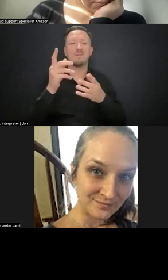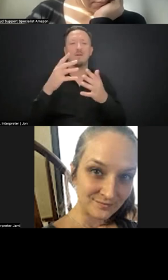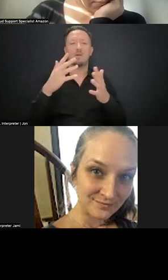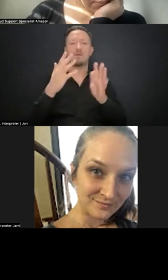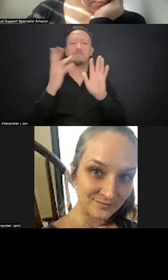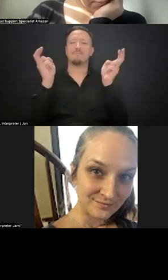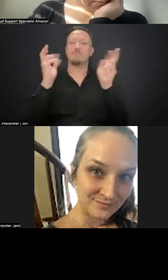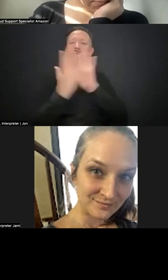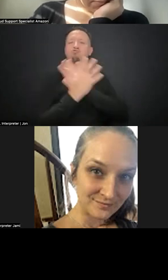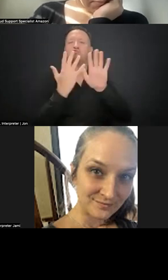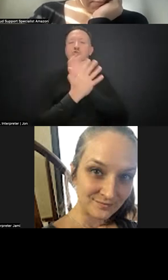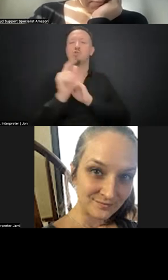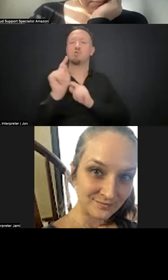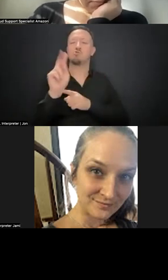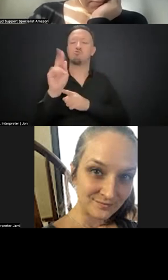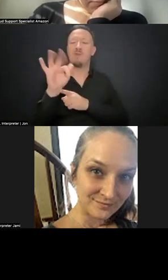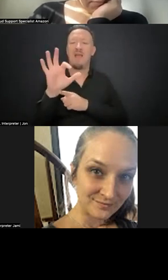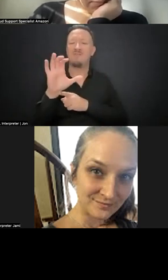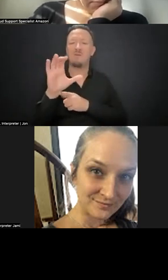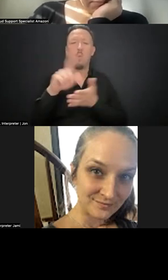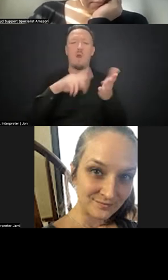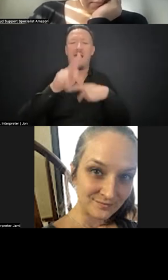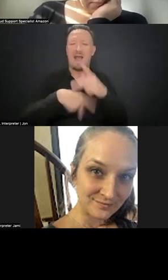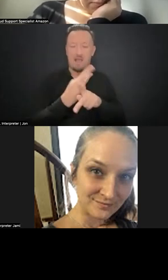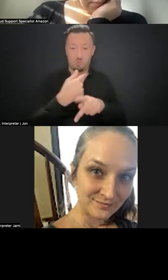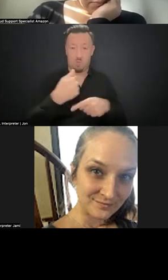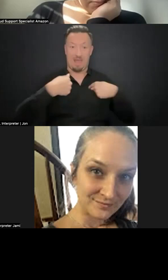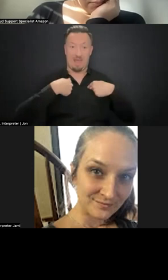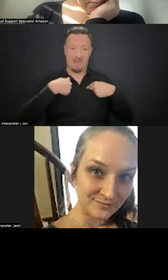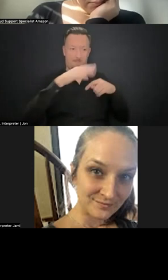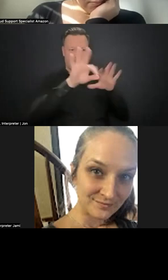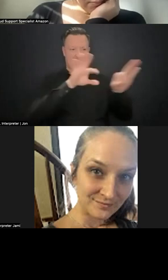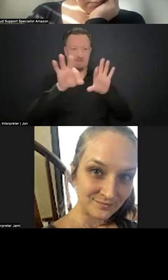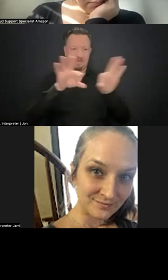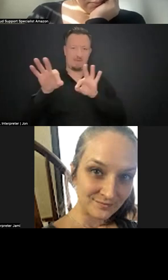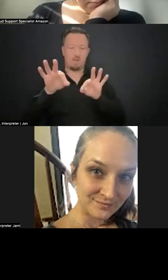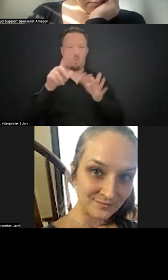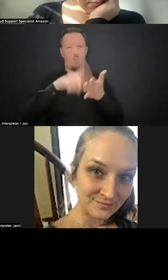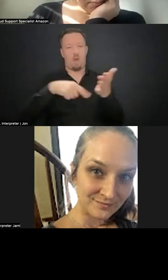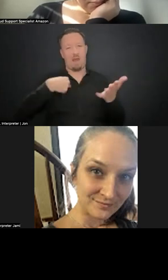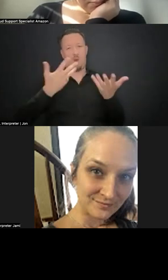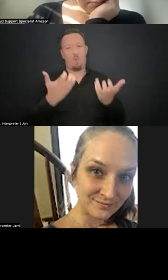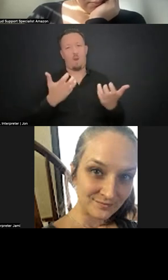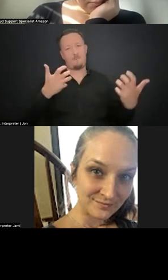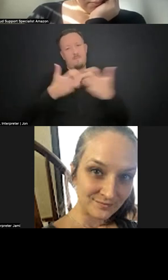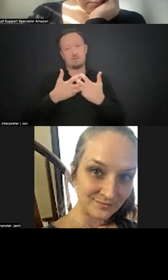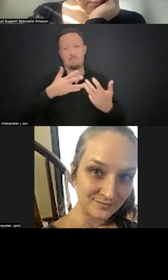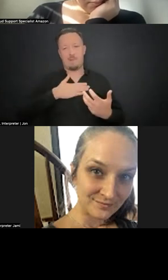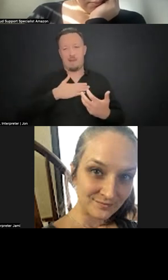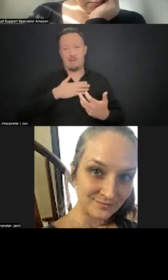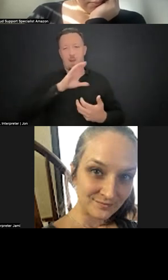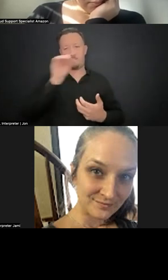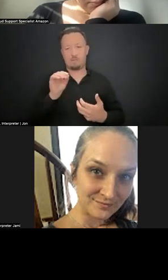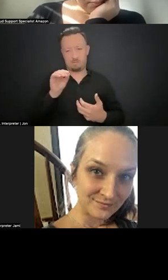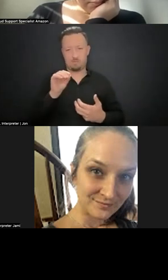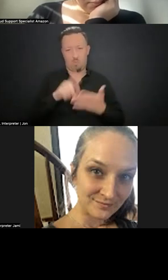doing it, and you choose that model based on your need. So that's the first one. So